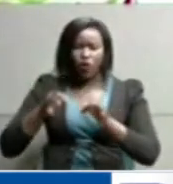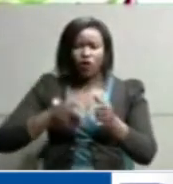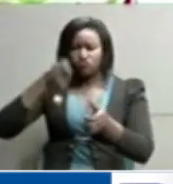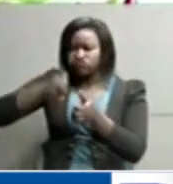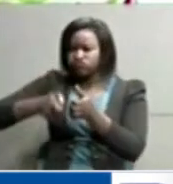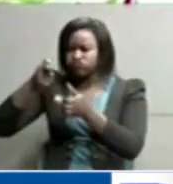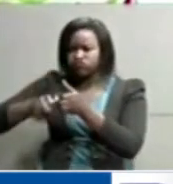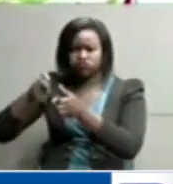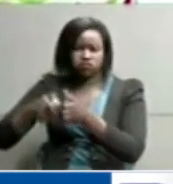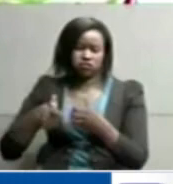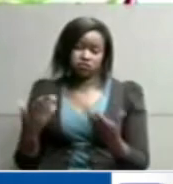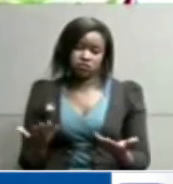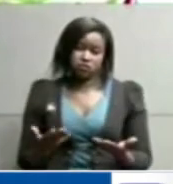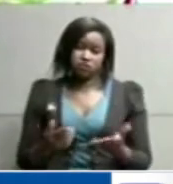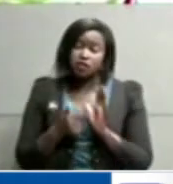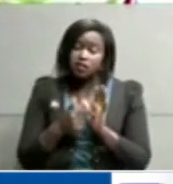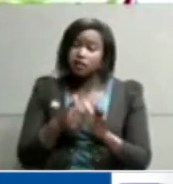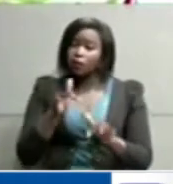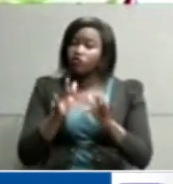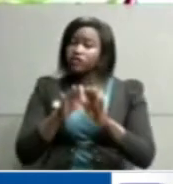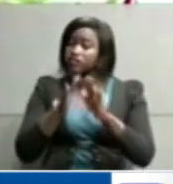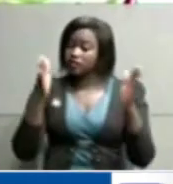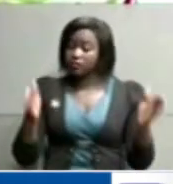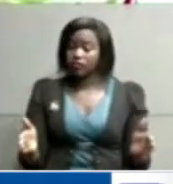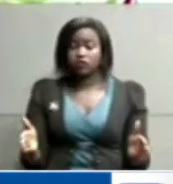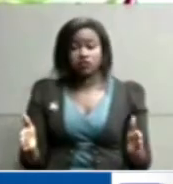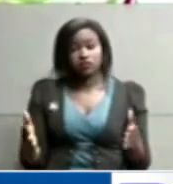like the tables in offices,